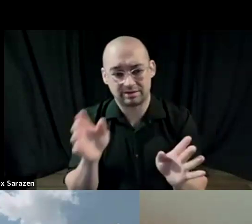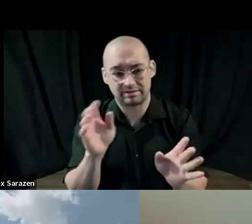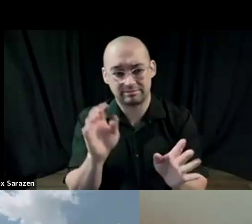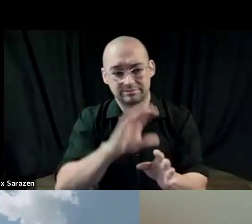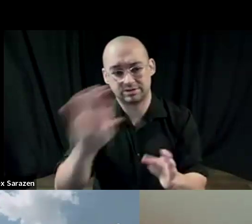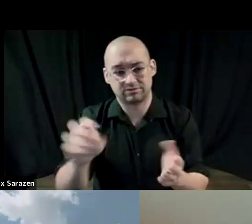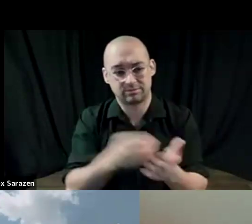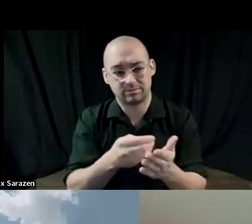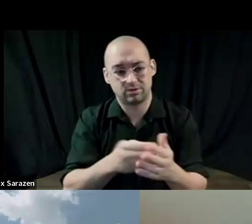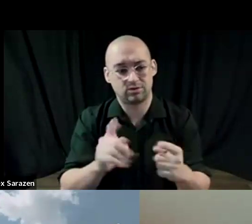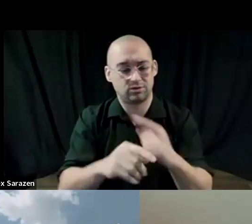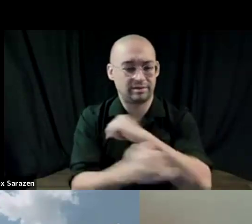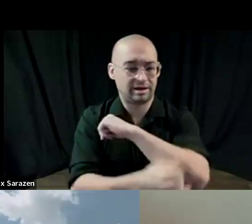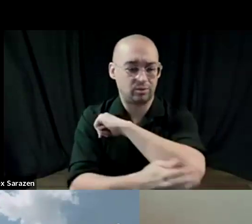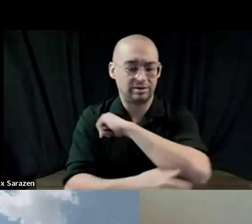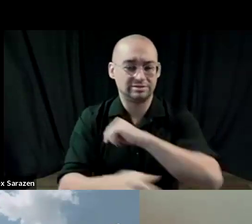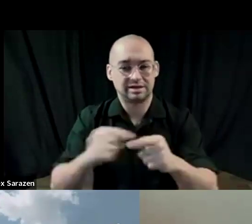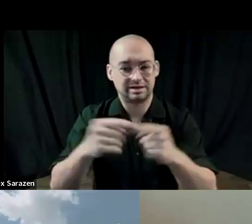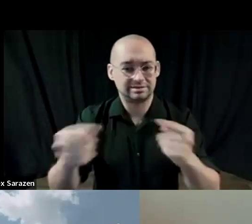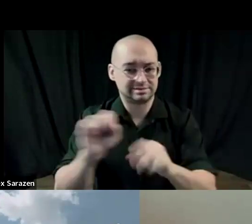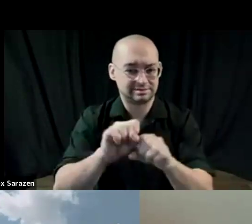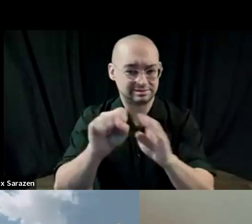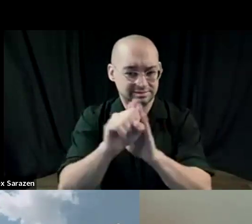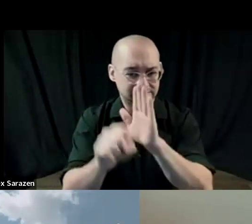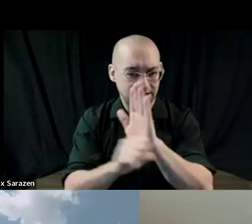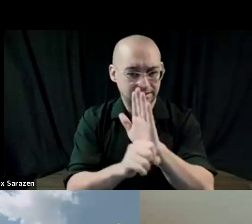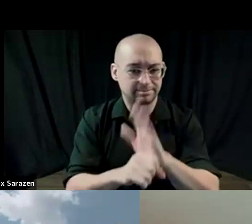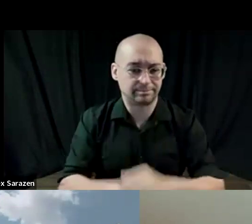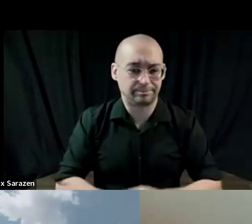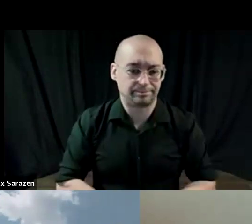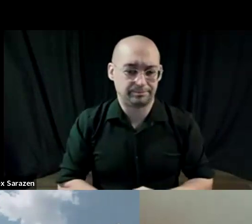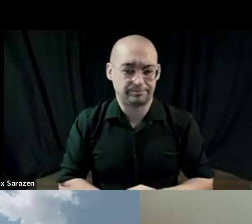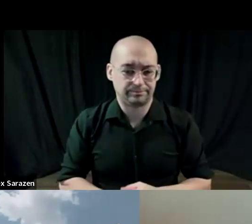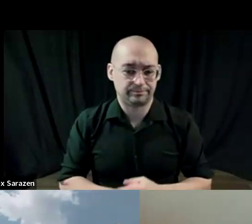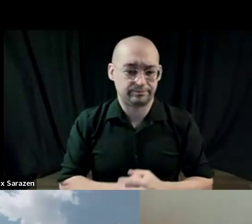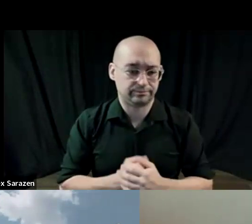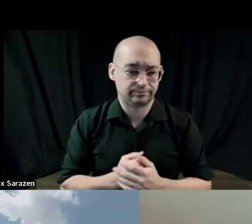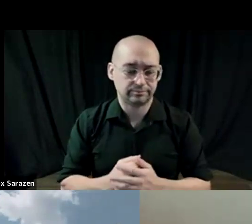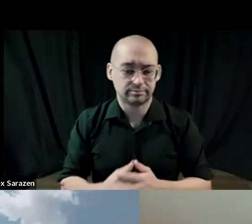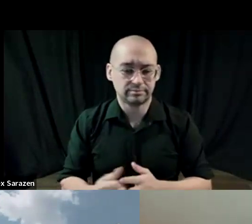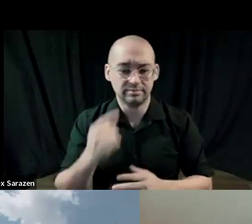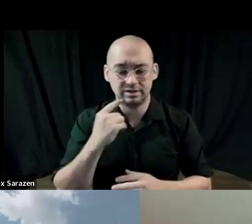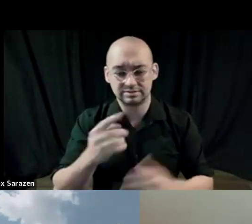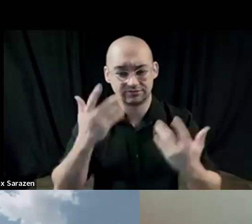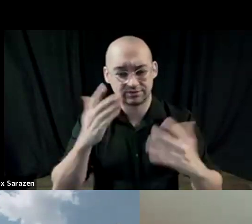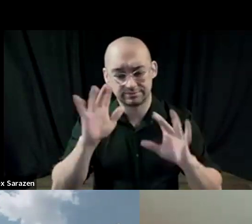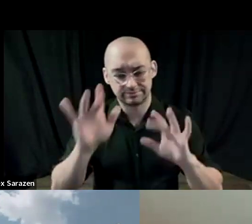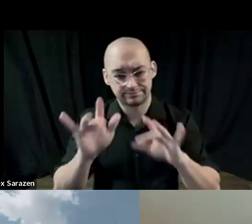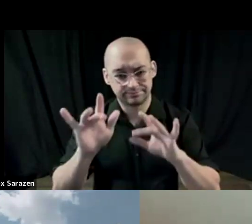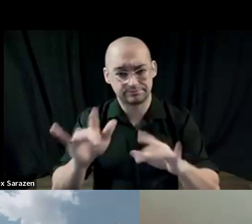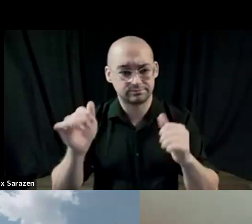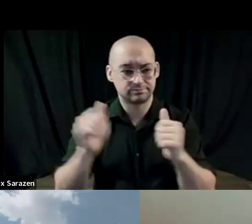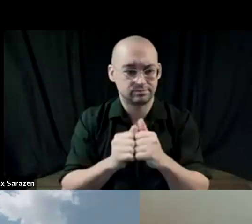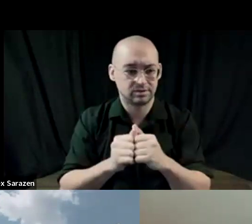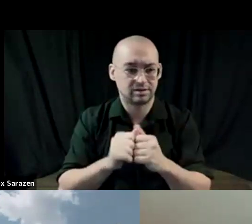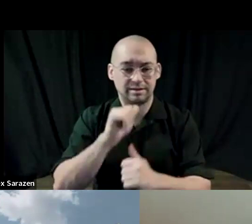monies to the counties as opposed to state activities? Thanks. Thanks, Patrick. Like I said, we empathize with the